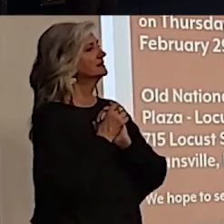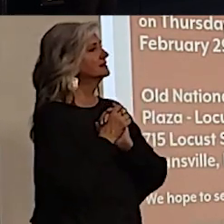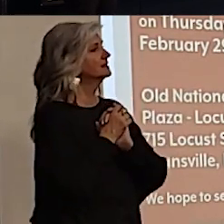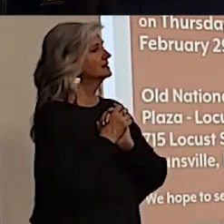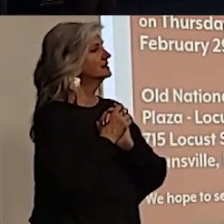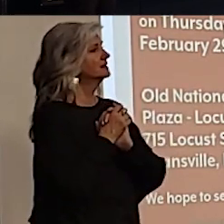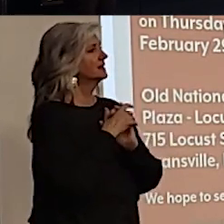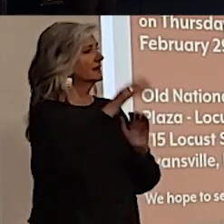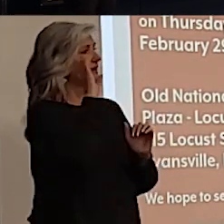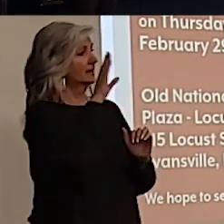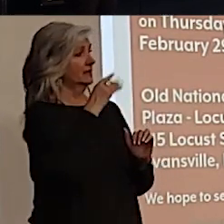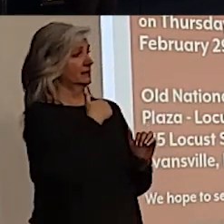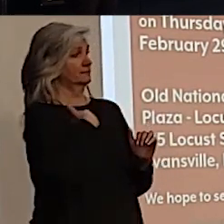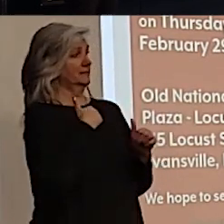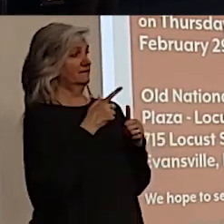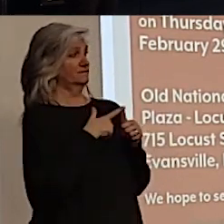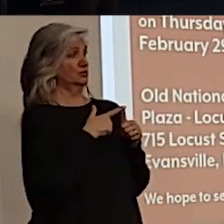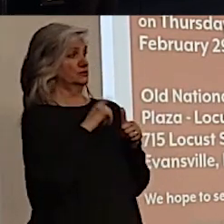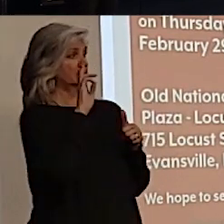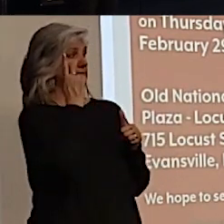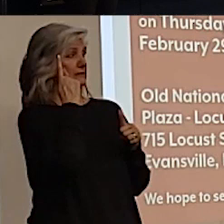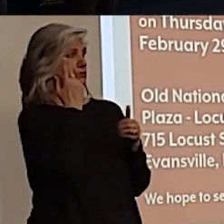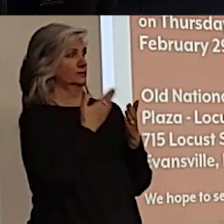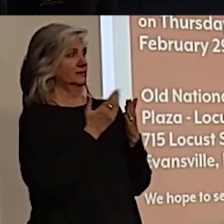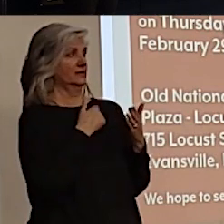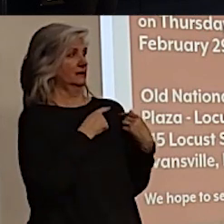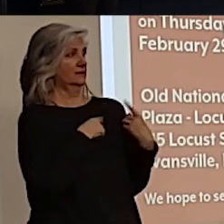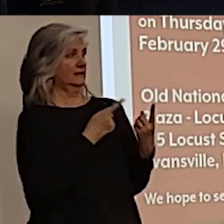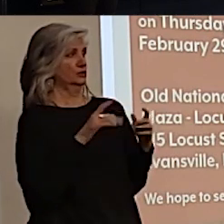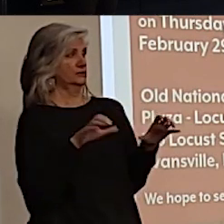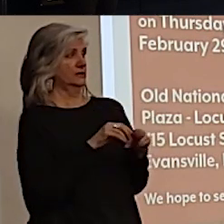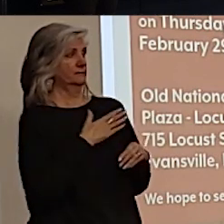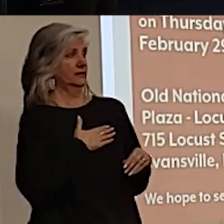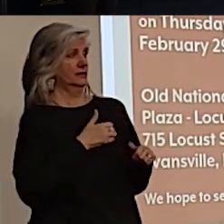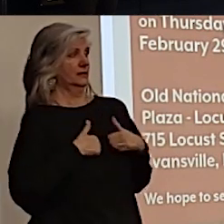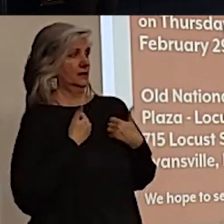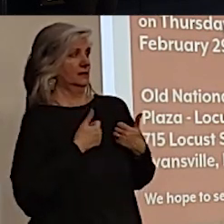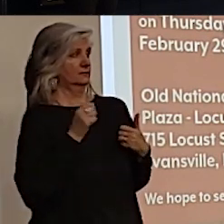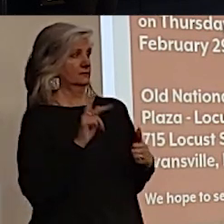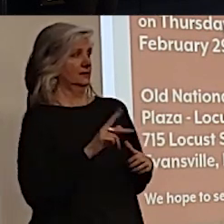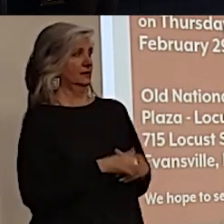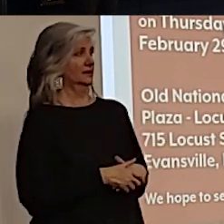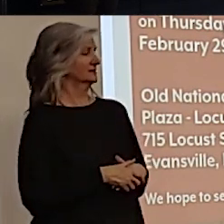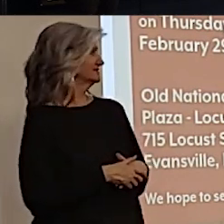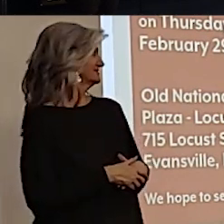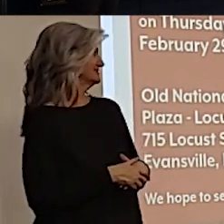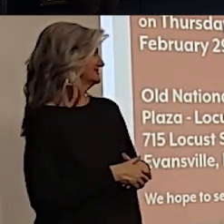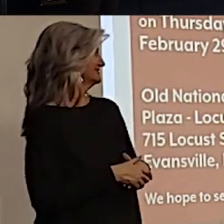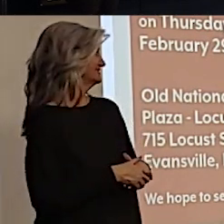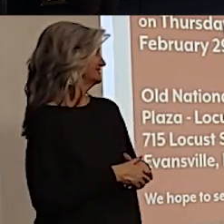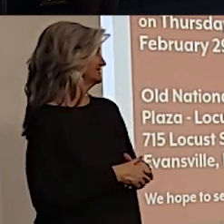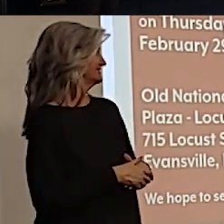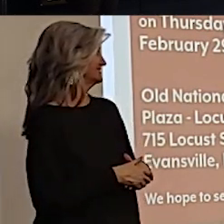Hi, so I'm. This is my first political thing I've ever done in my life, okay?